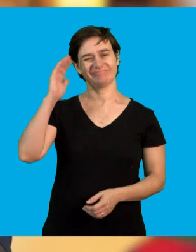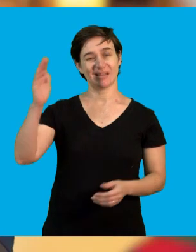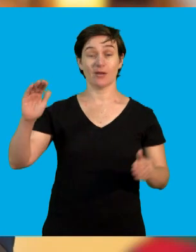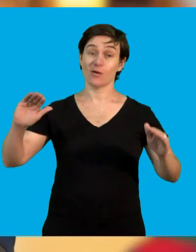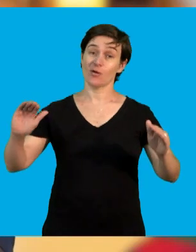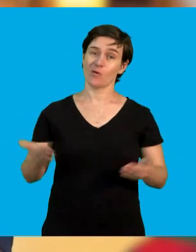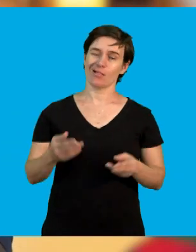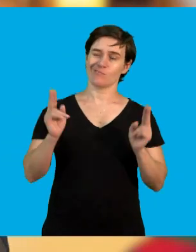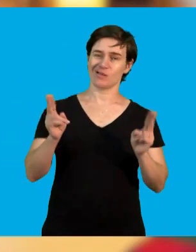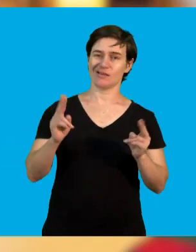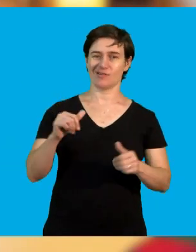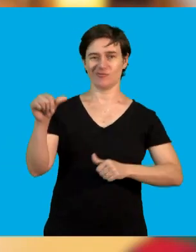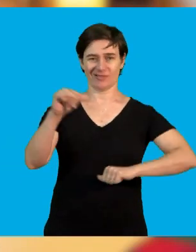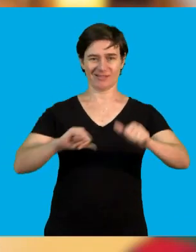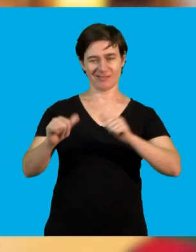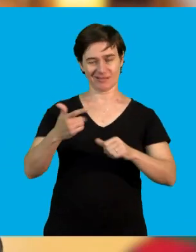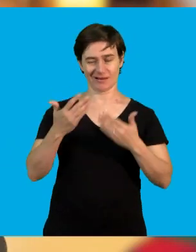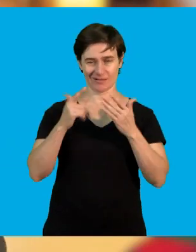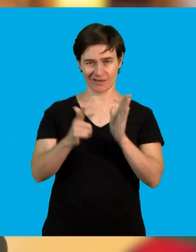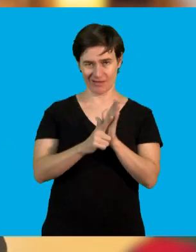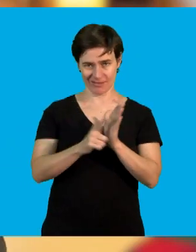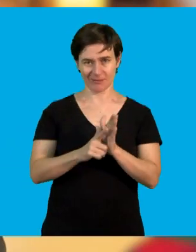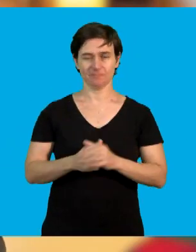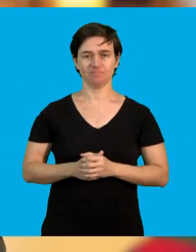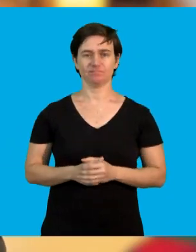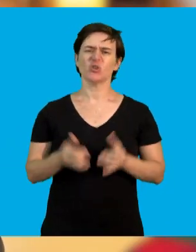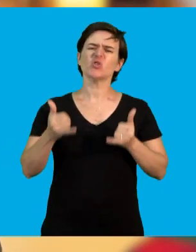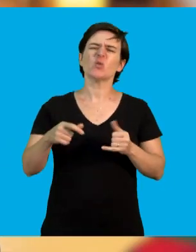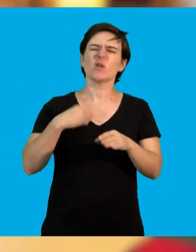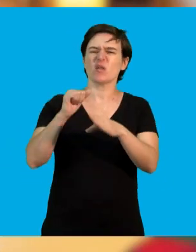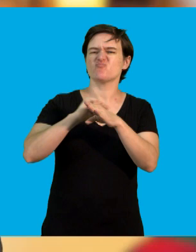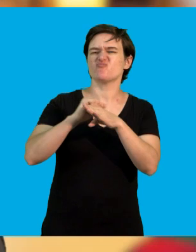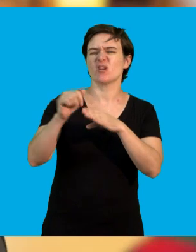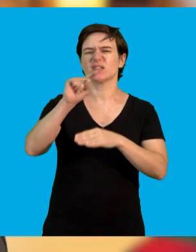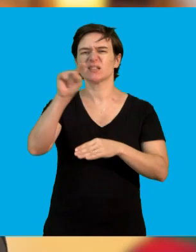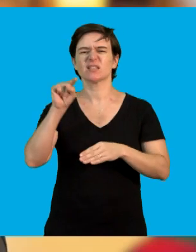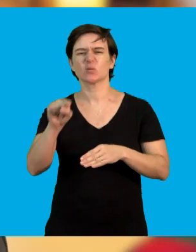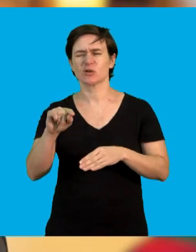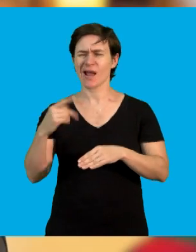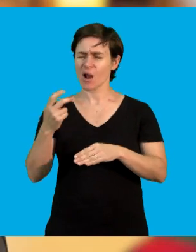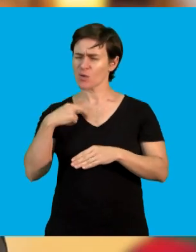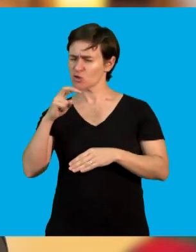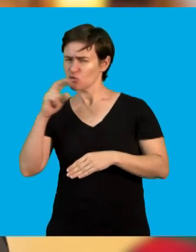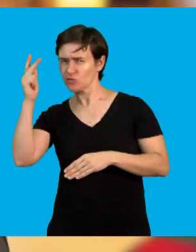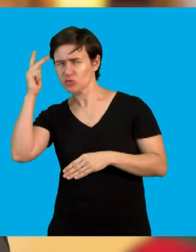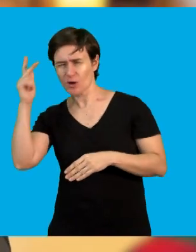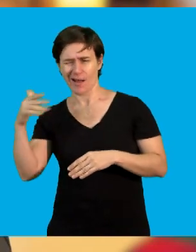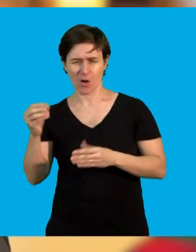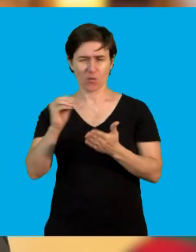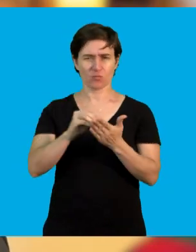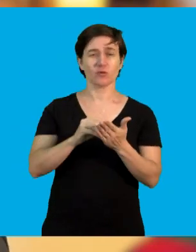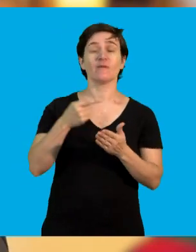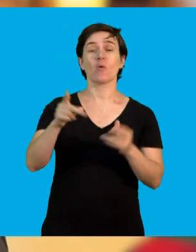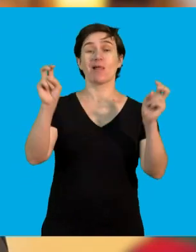Hello learners and welcome to your natural sciences lesson. So today we're going to be doing practice questions and application questions that are based